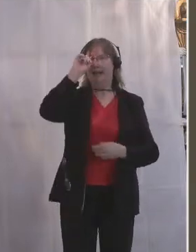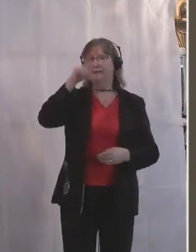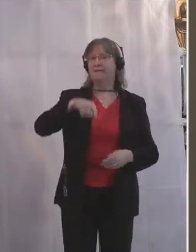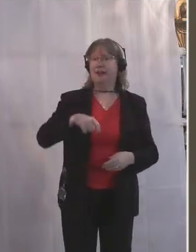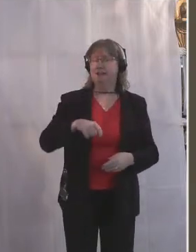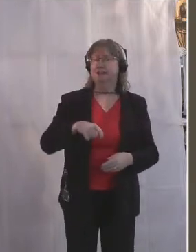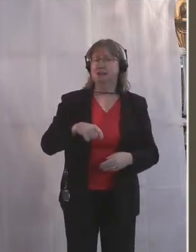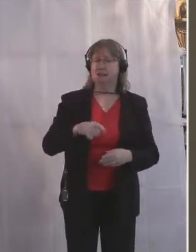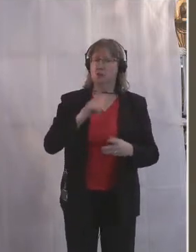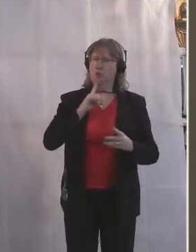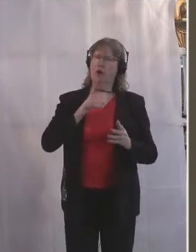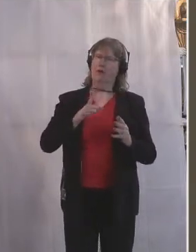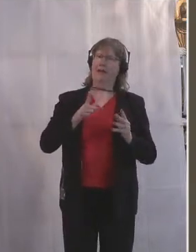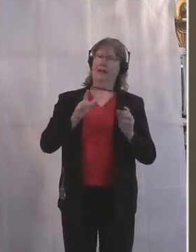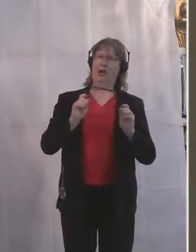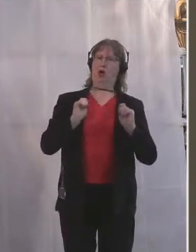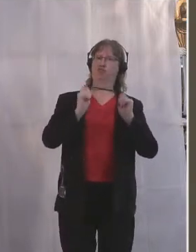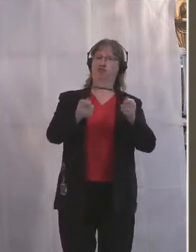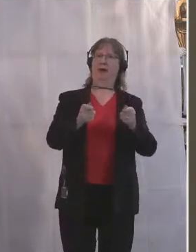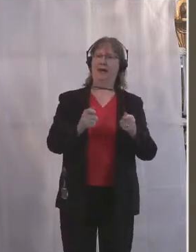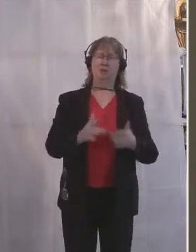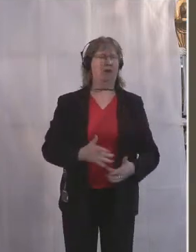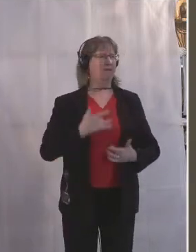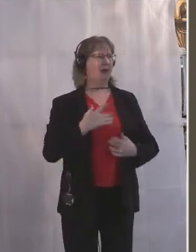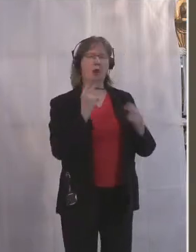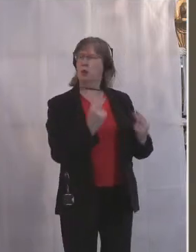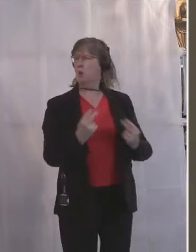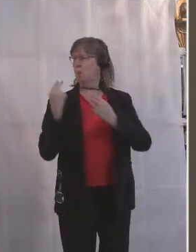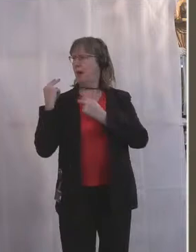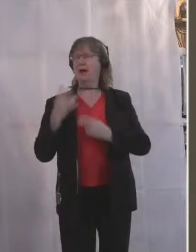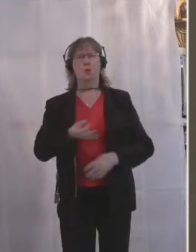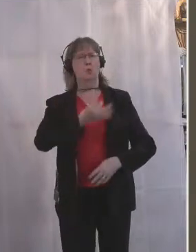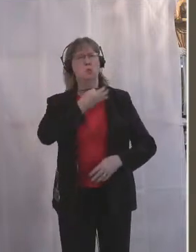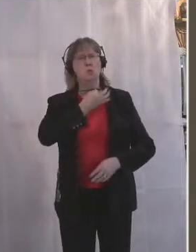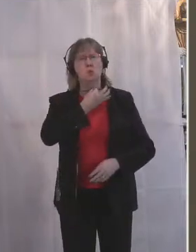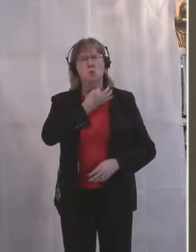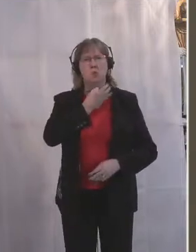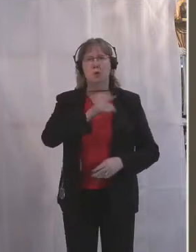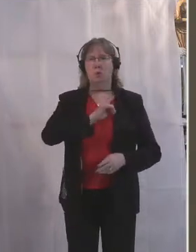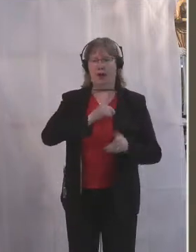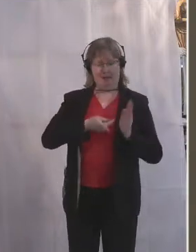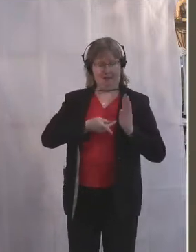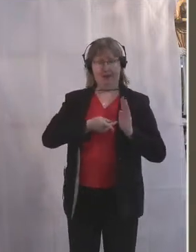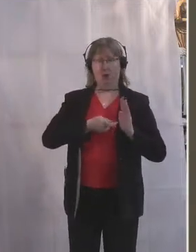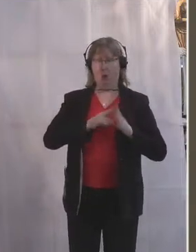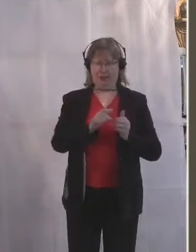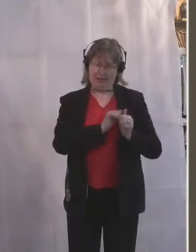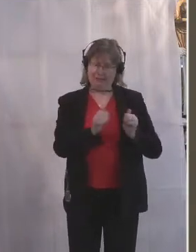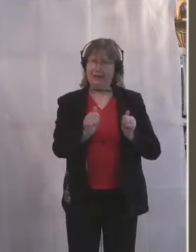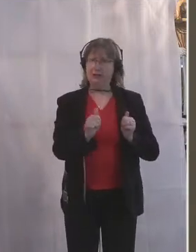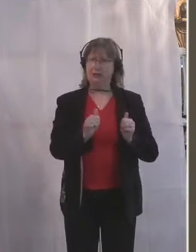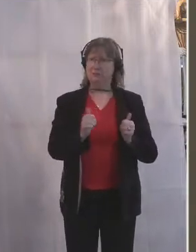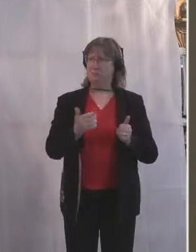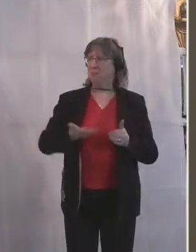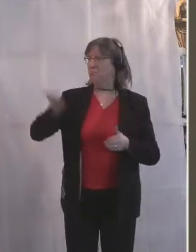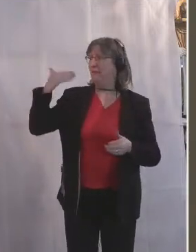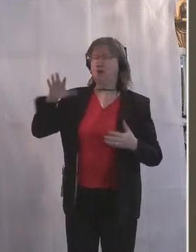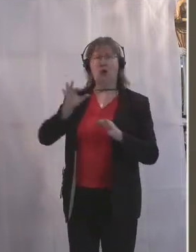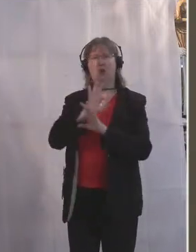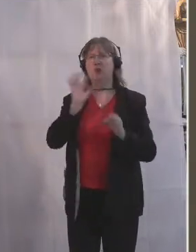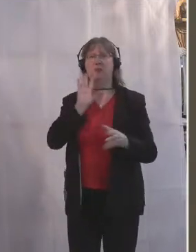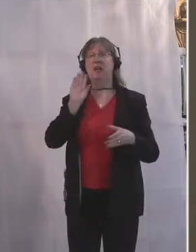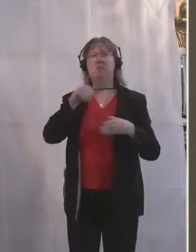felt actually quite risky at the time, because we as an organisation hadn't done very much in this space. We didn't